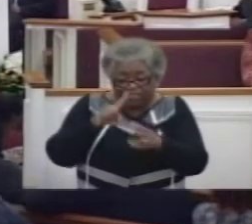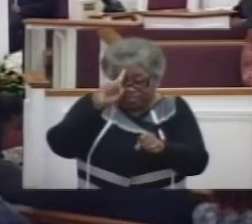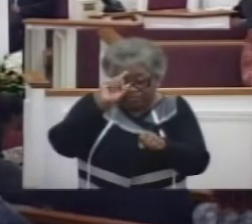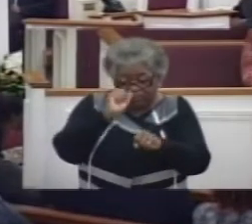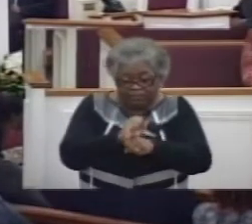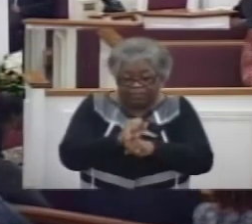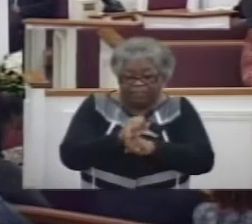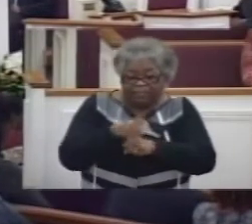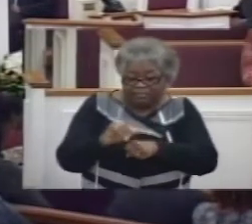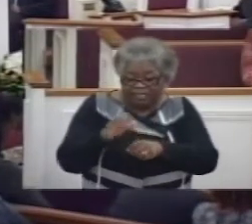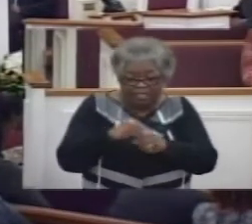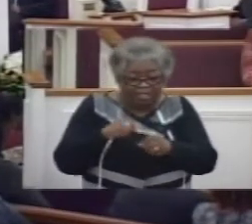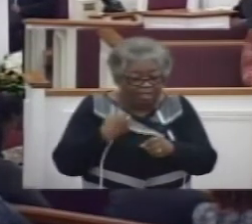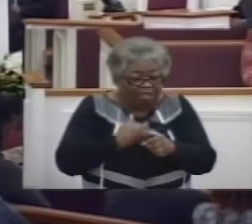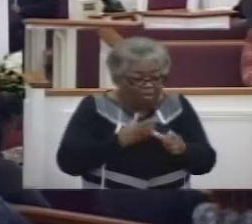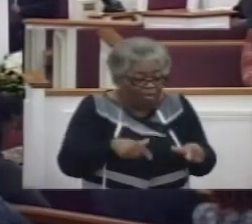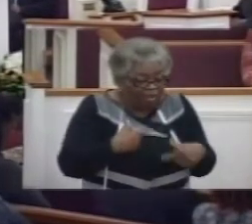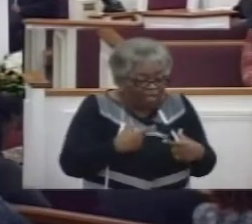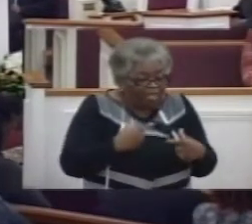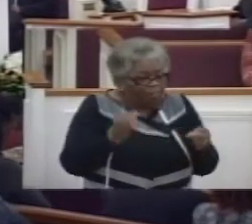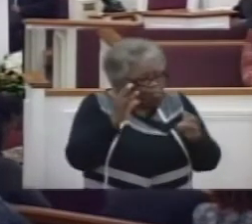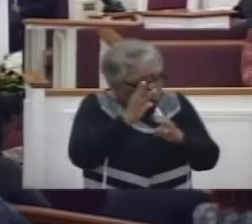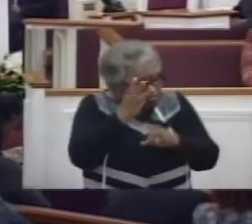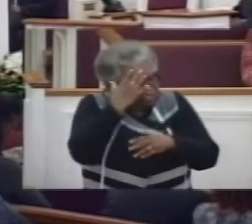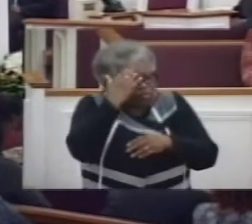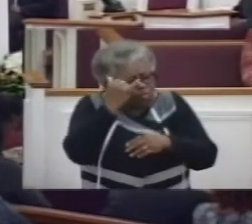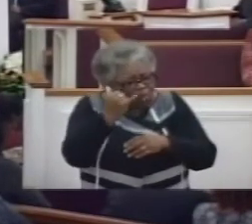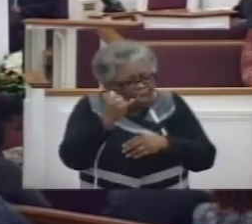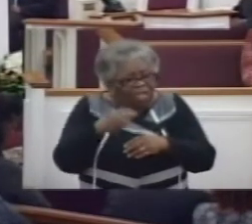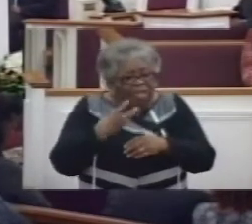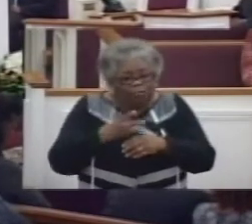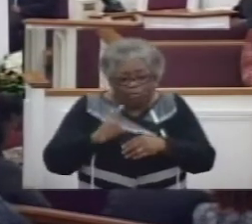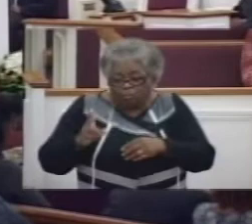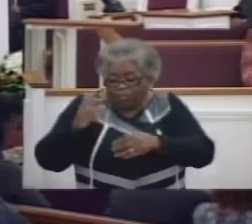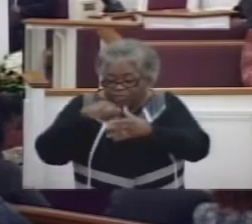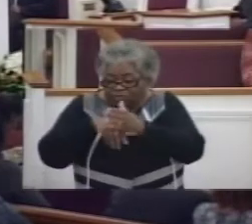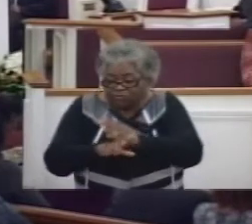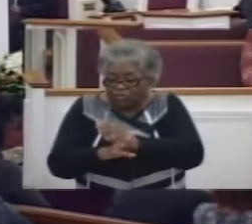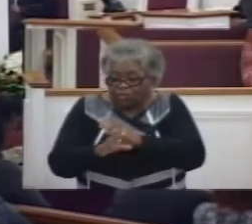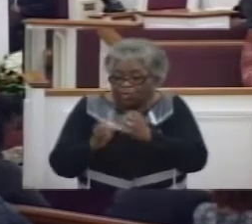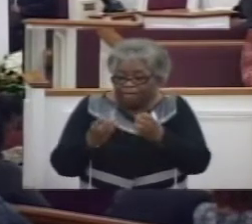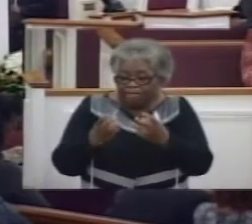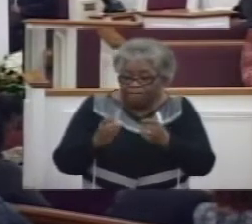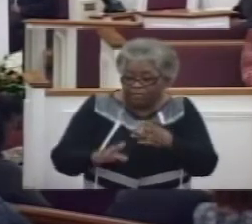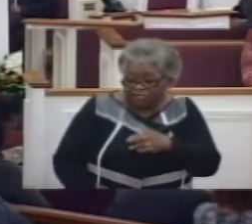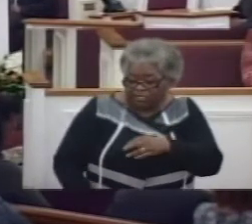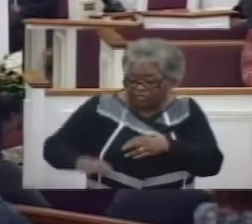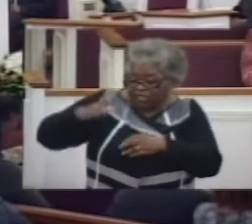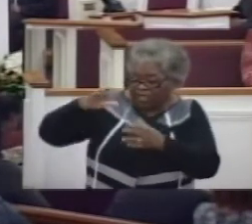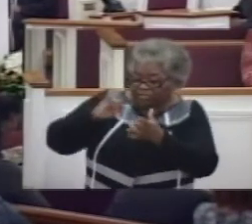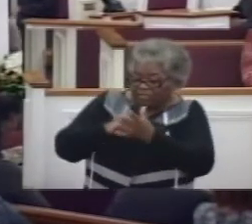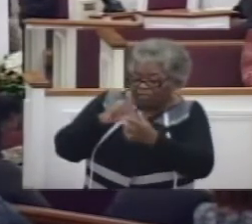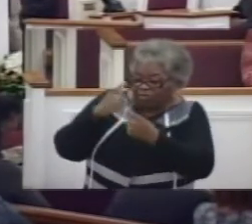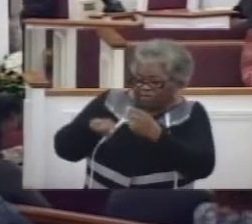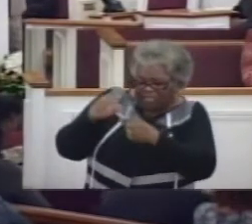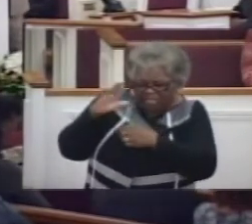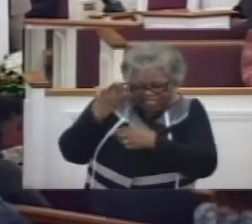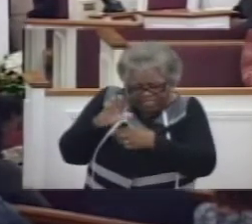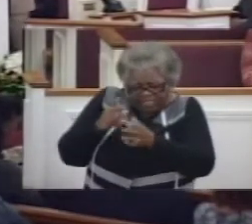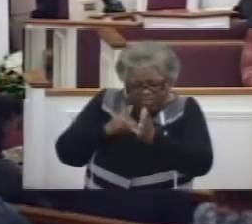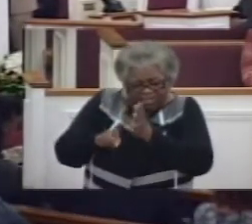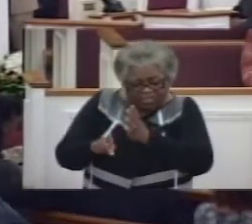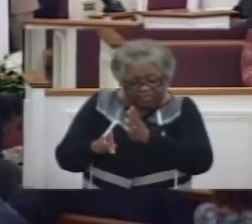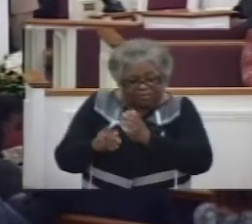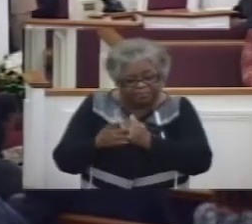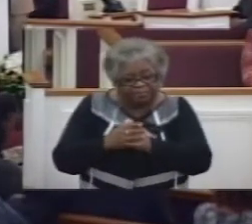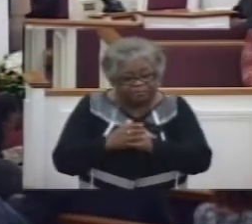stay in our lives. And we wonder why we run into so many giants that we can't seem to kill.